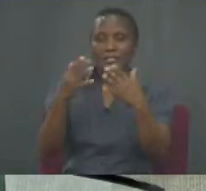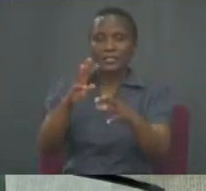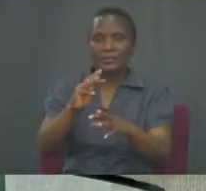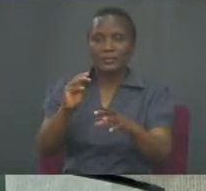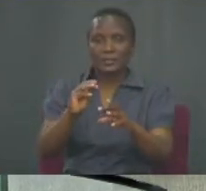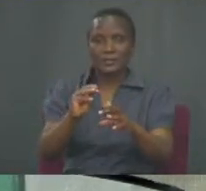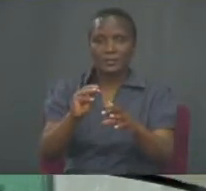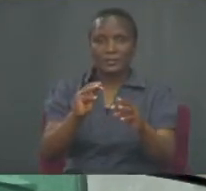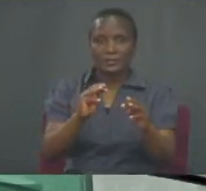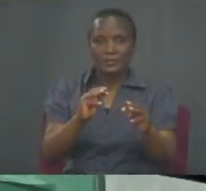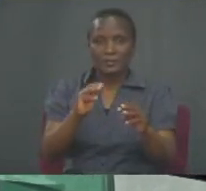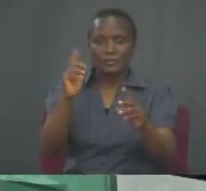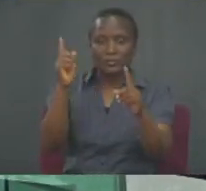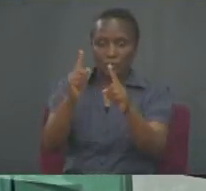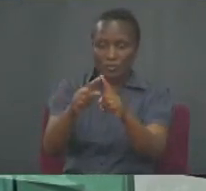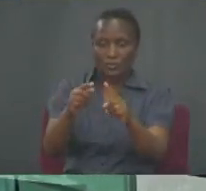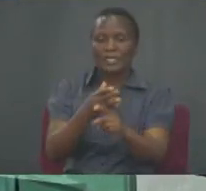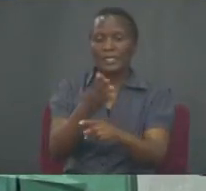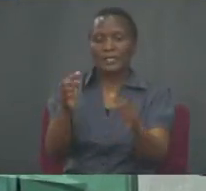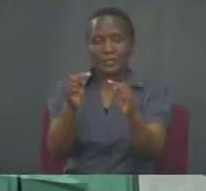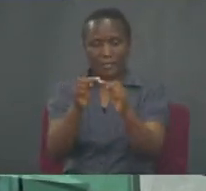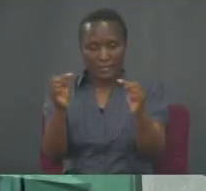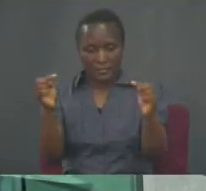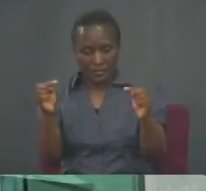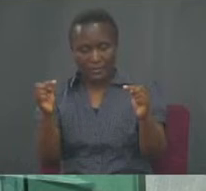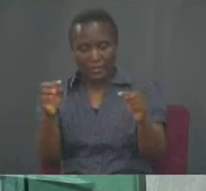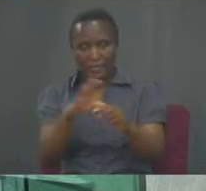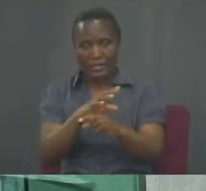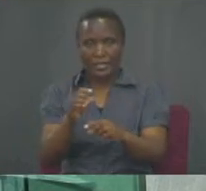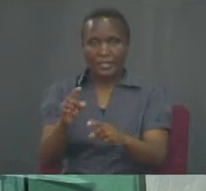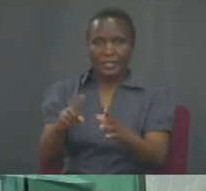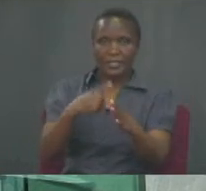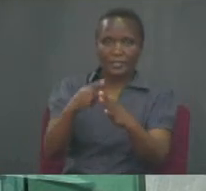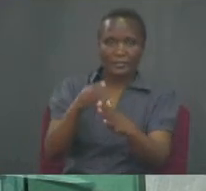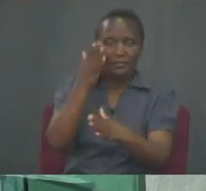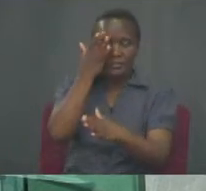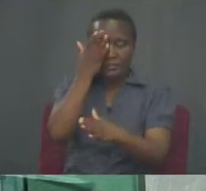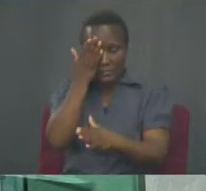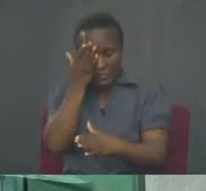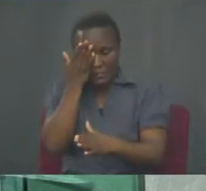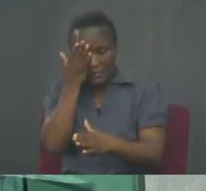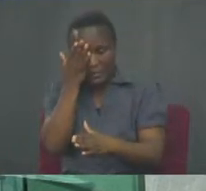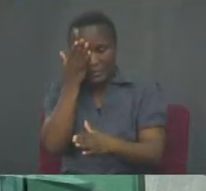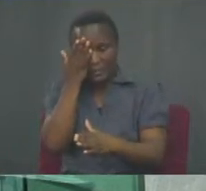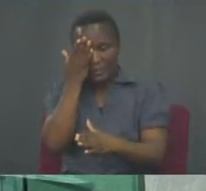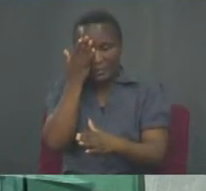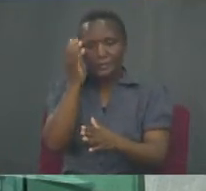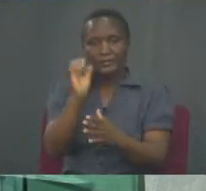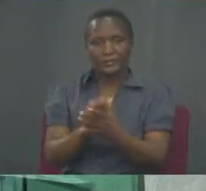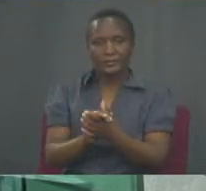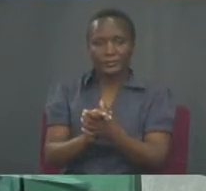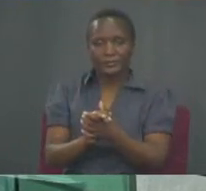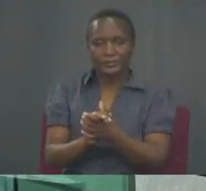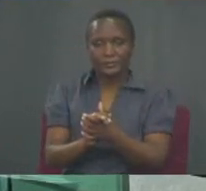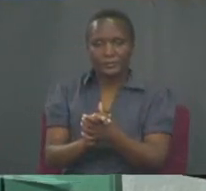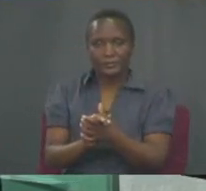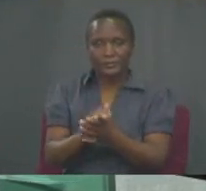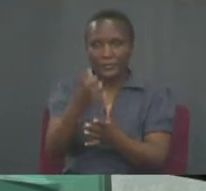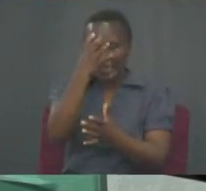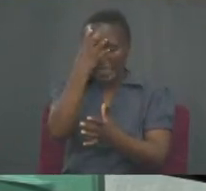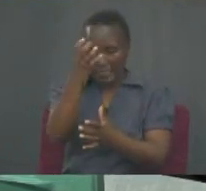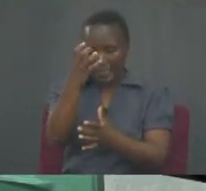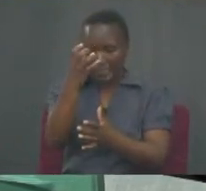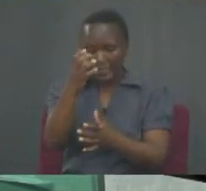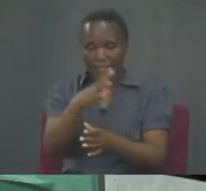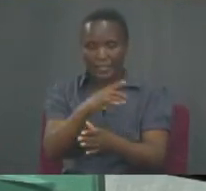over to their enemies. And then Israel is oppressed for whatever number of years that's specified. And